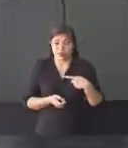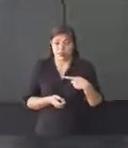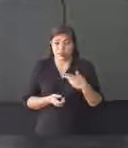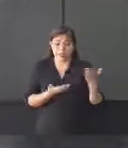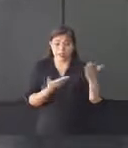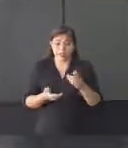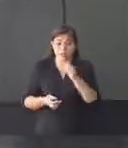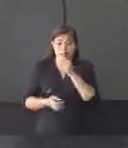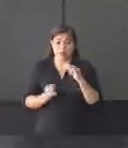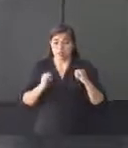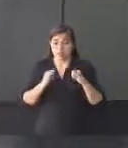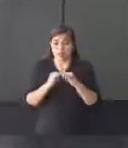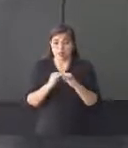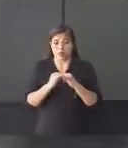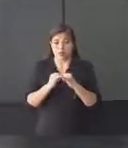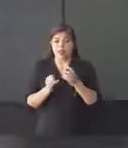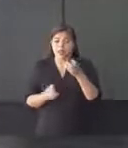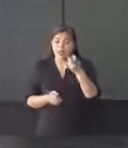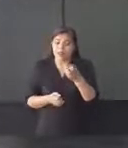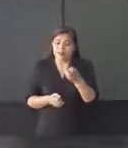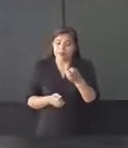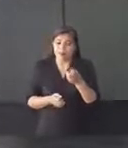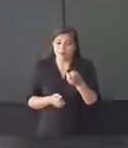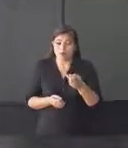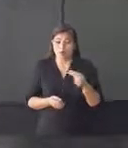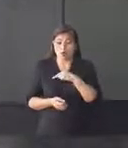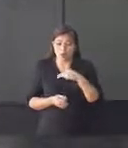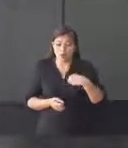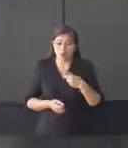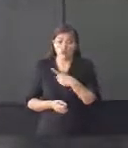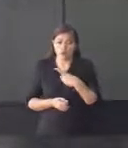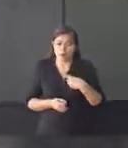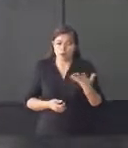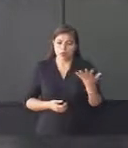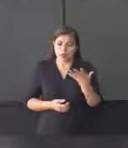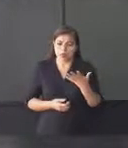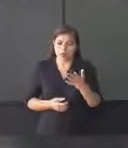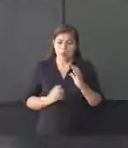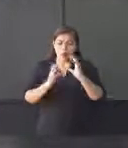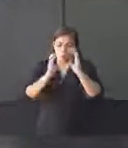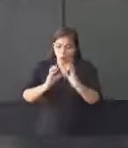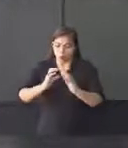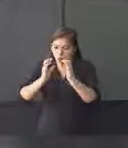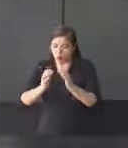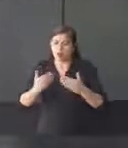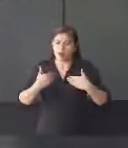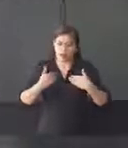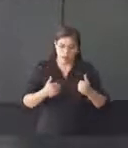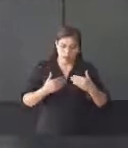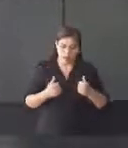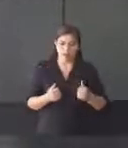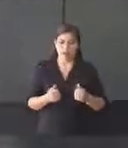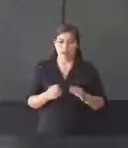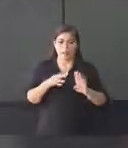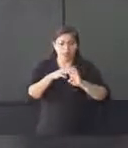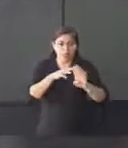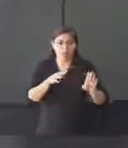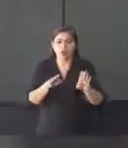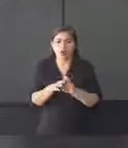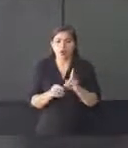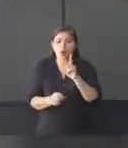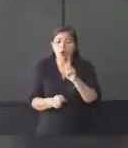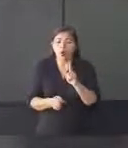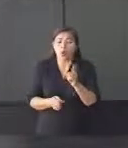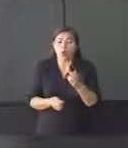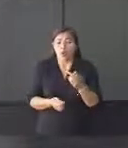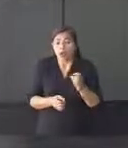these people are part of our institutions, and this is what we should be able to preserve, understand migrations as